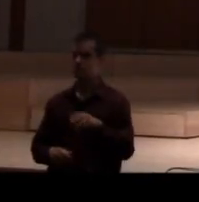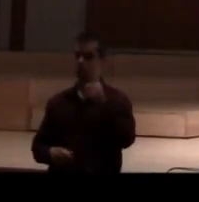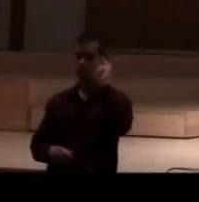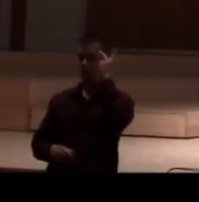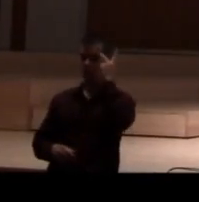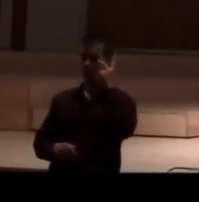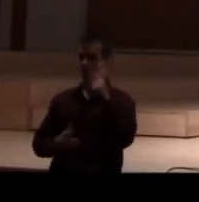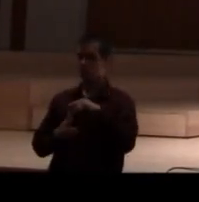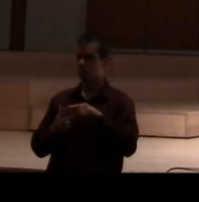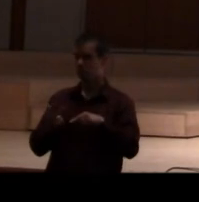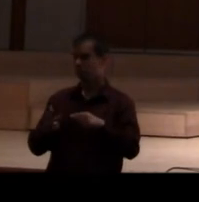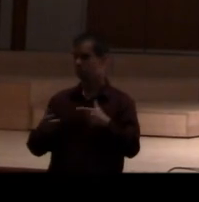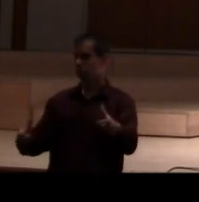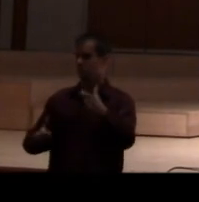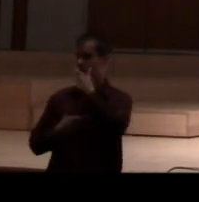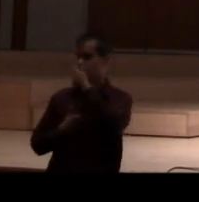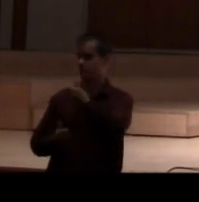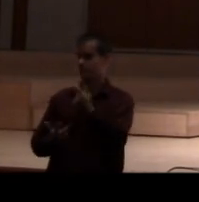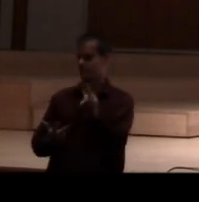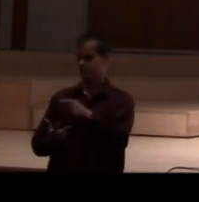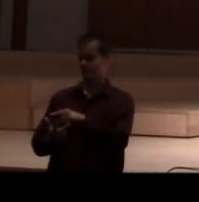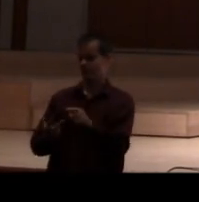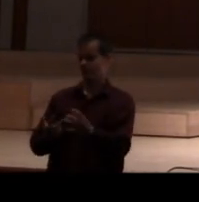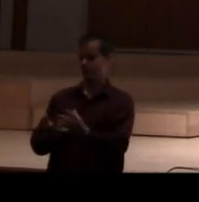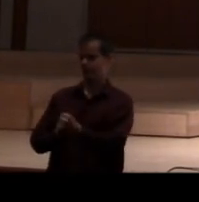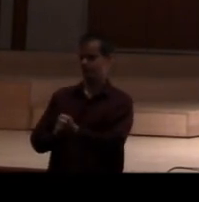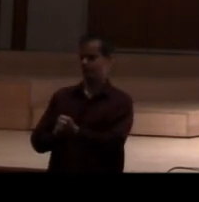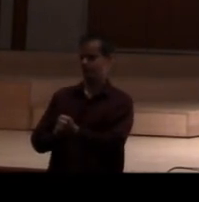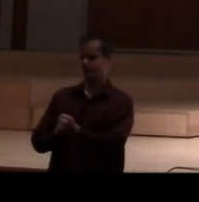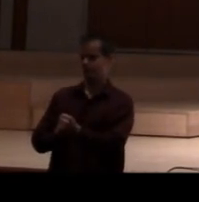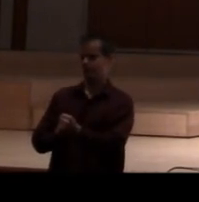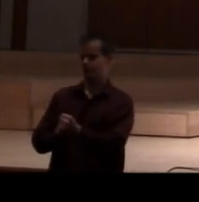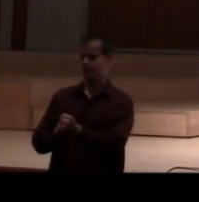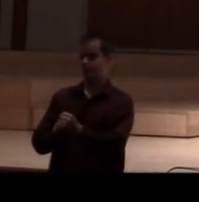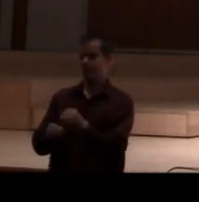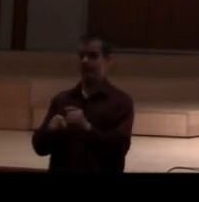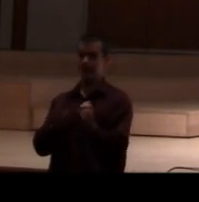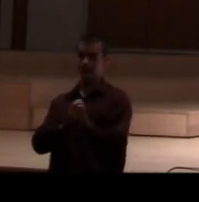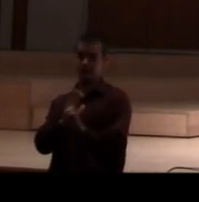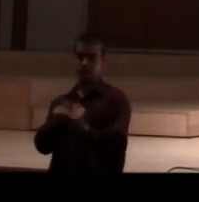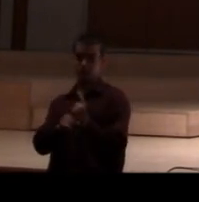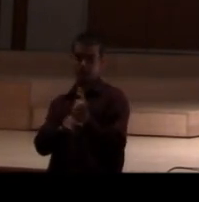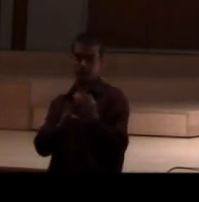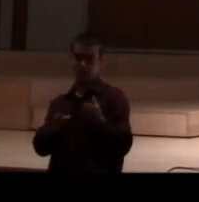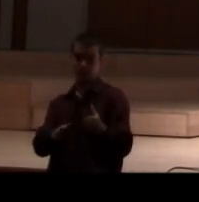Of mine, so something where those intersect ethically would be nice.